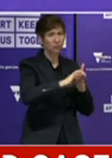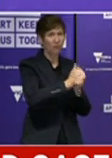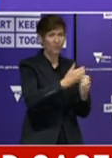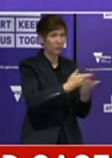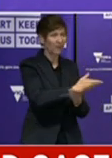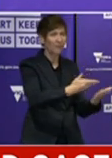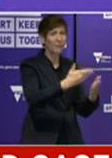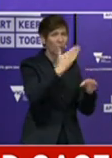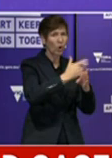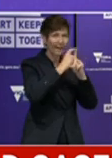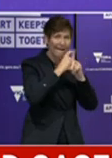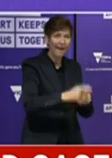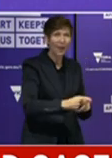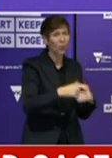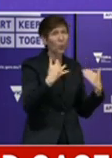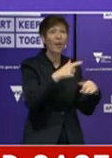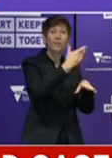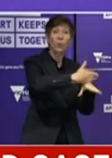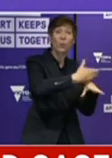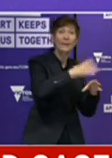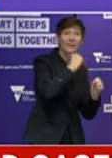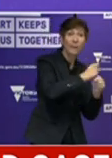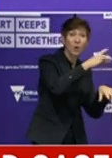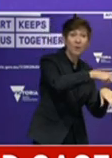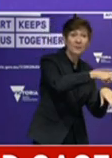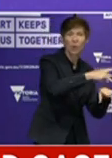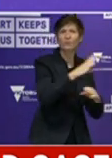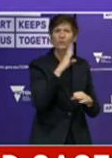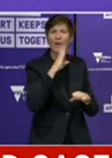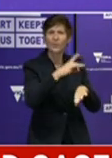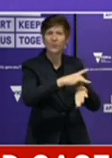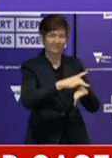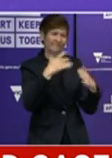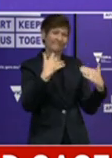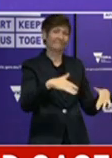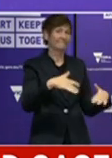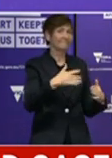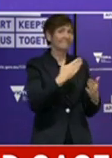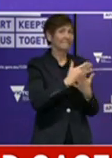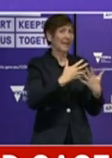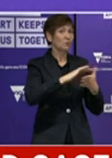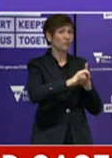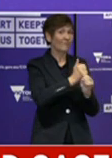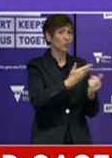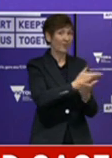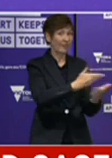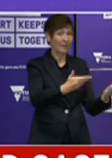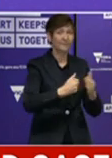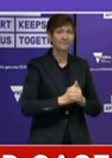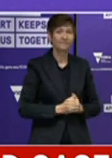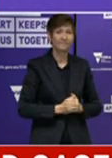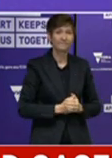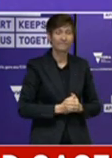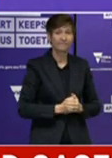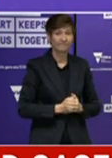both the public system and the private system. They're doing an amazing job, and we're so grateful to them. For the first time in a long time,